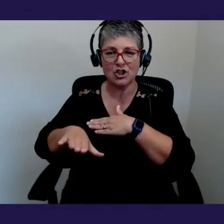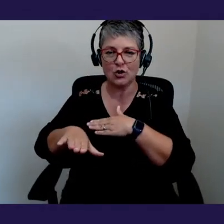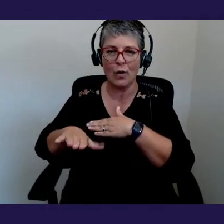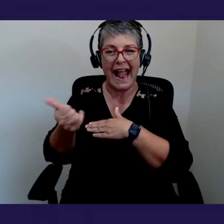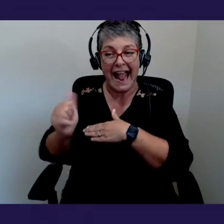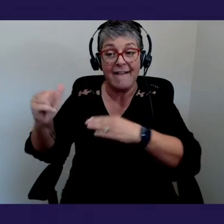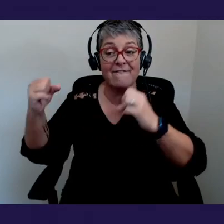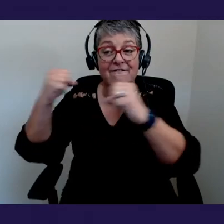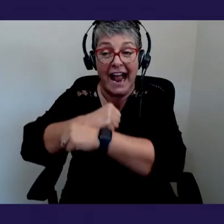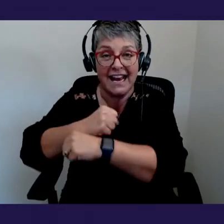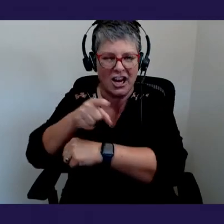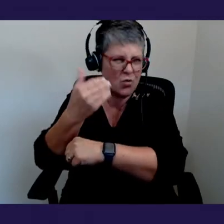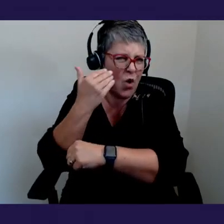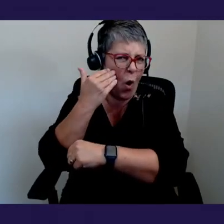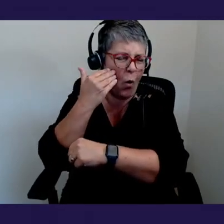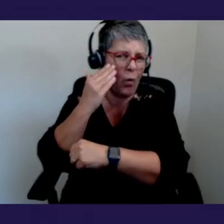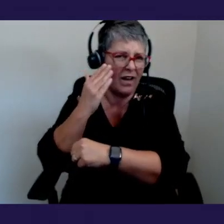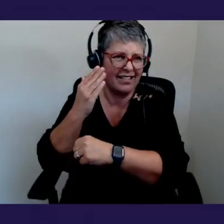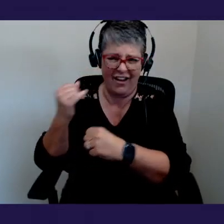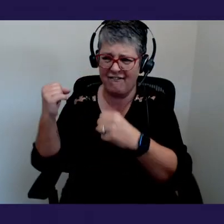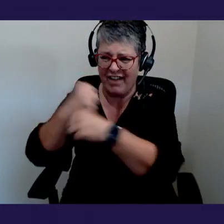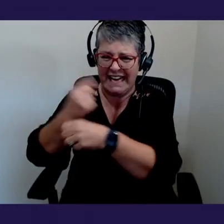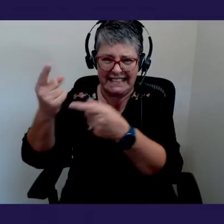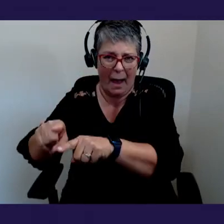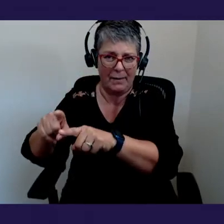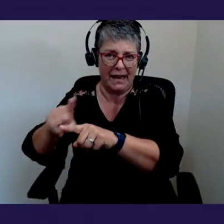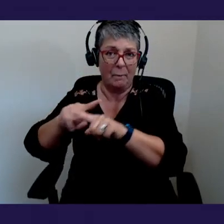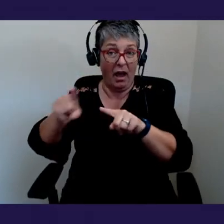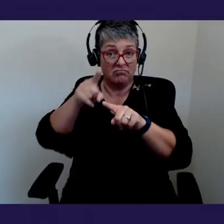It's not fair, but that's the current climate. So